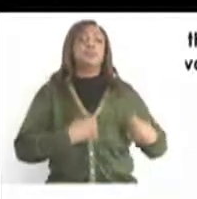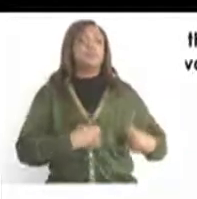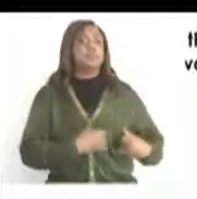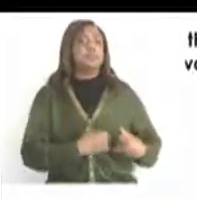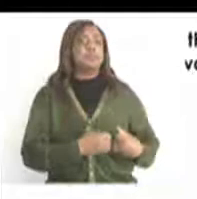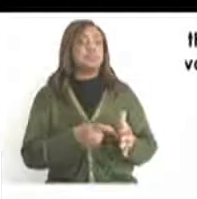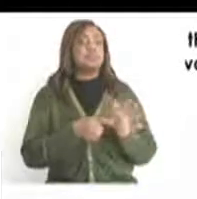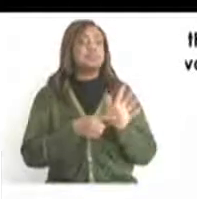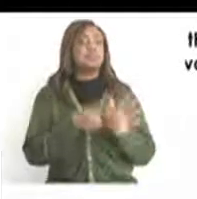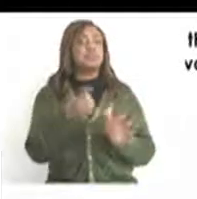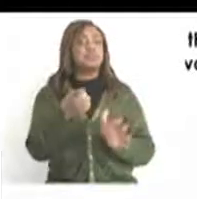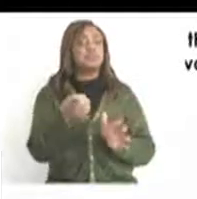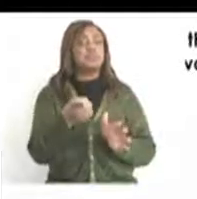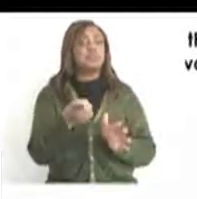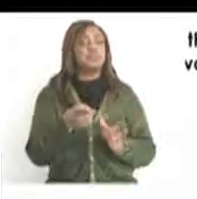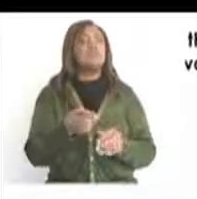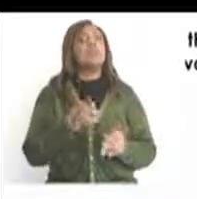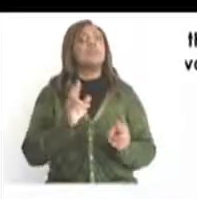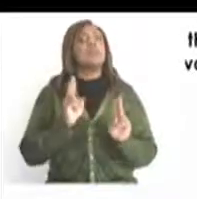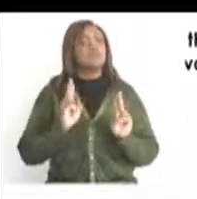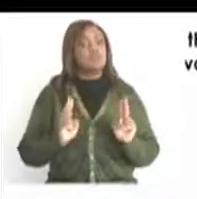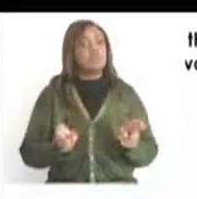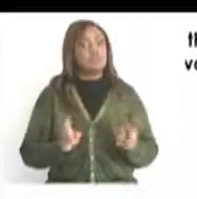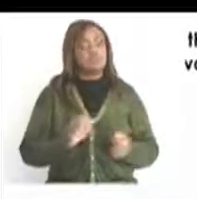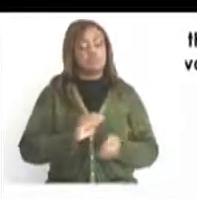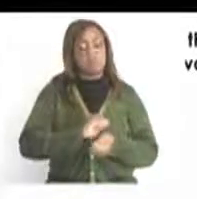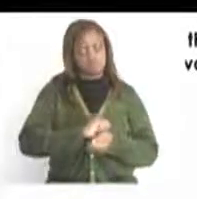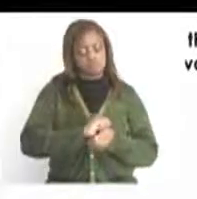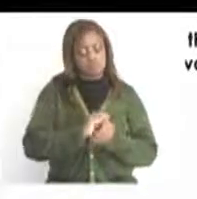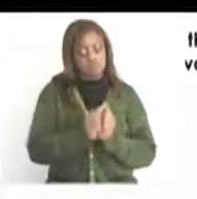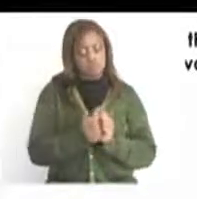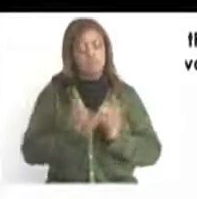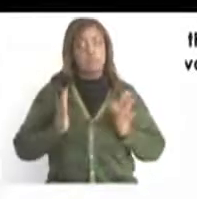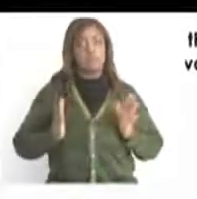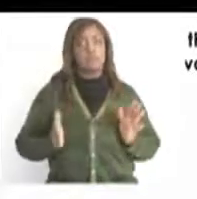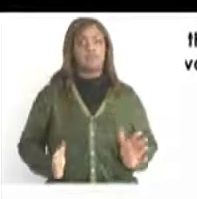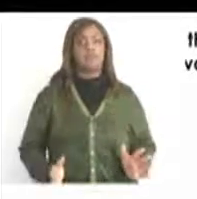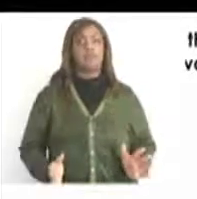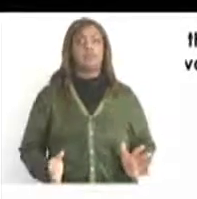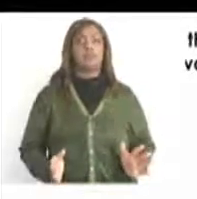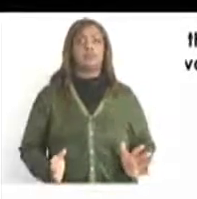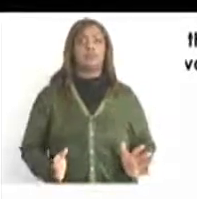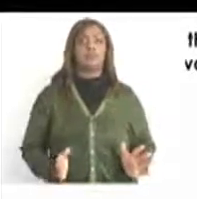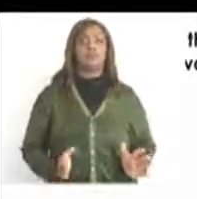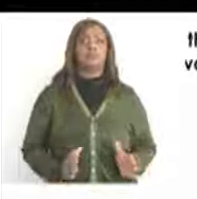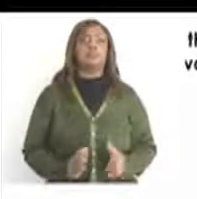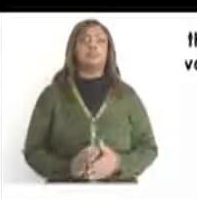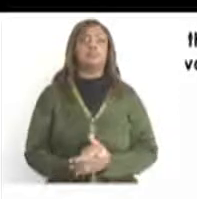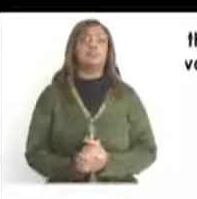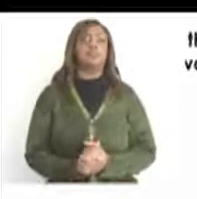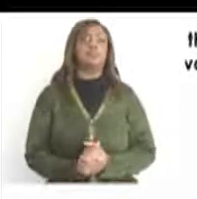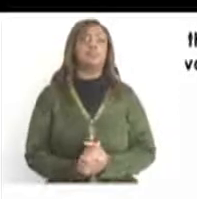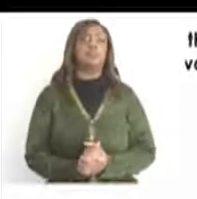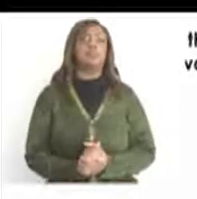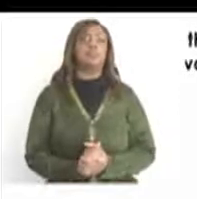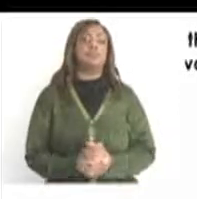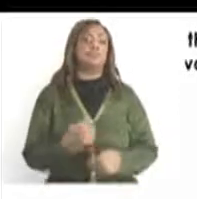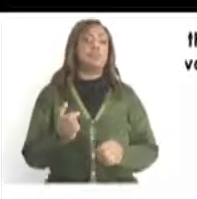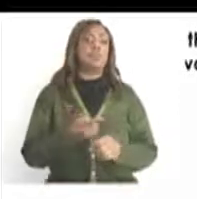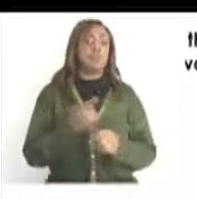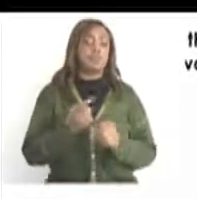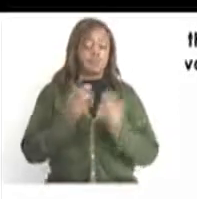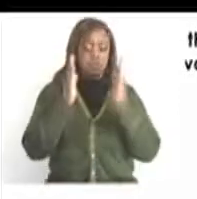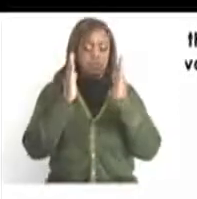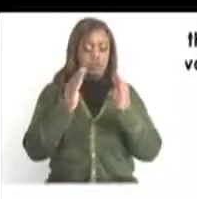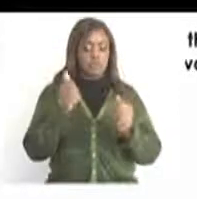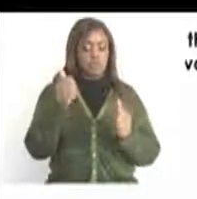there, it's normal for physical changes to occur or to happen during puberty. Always focus on good